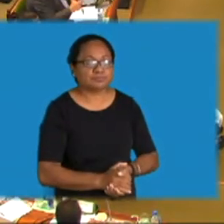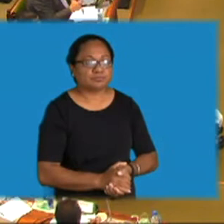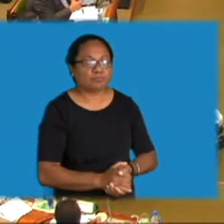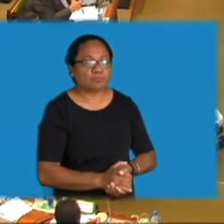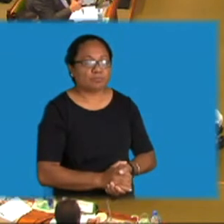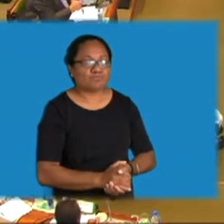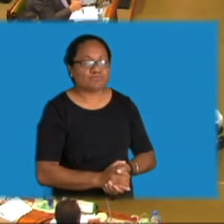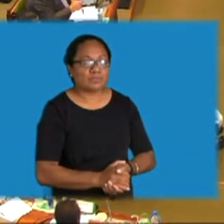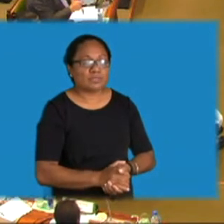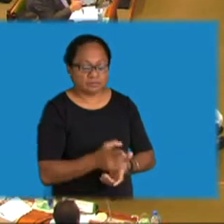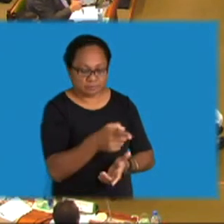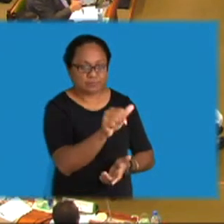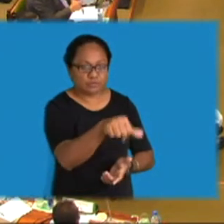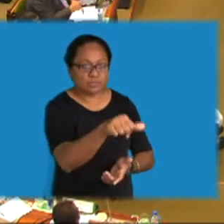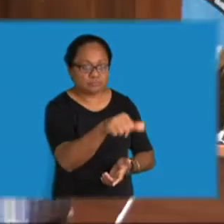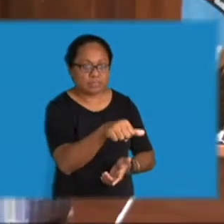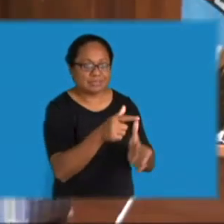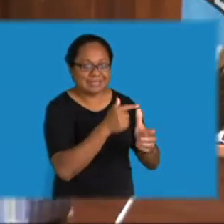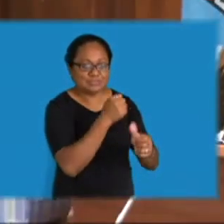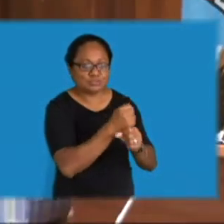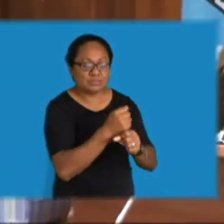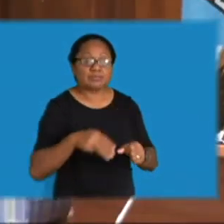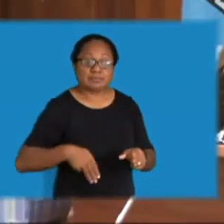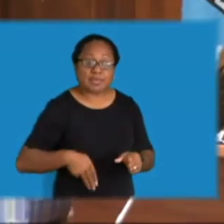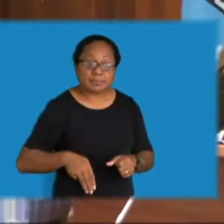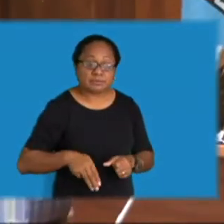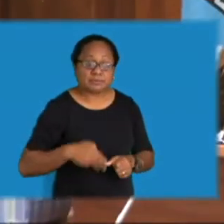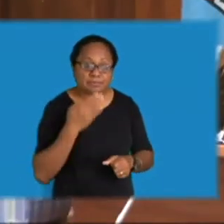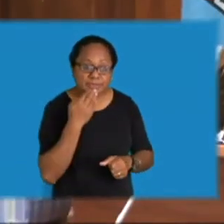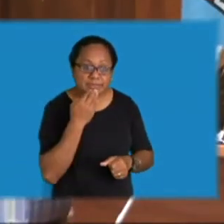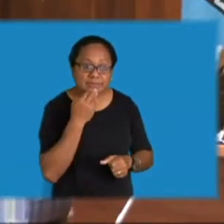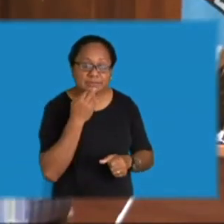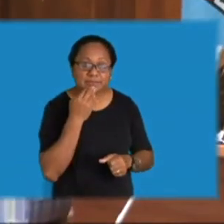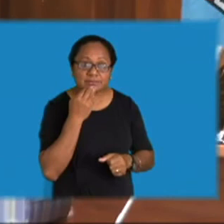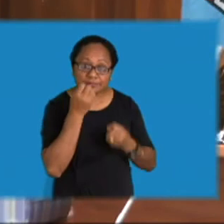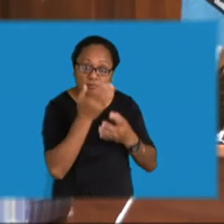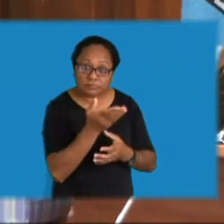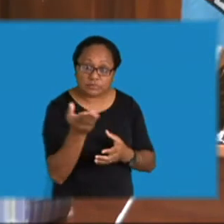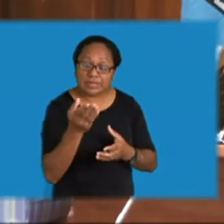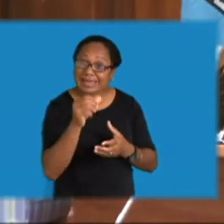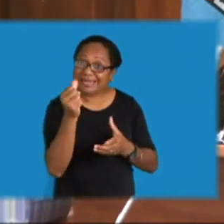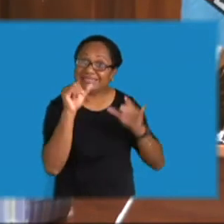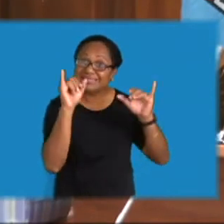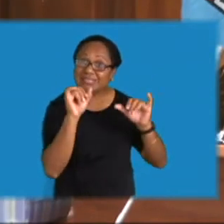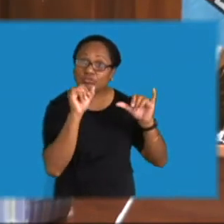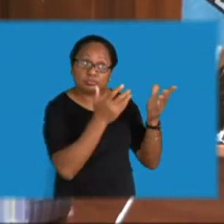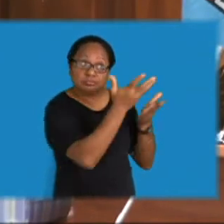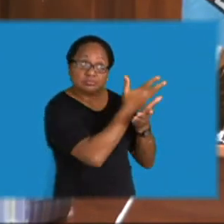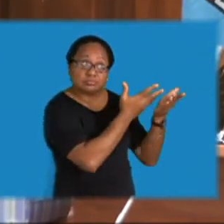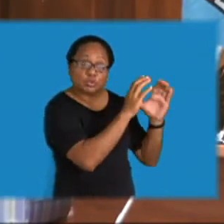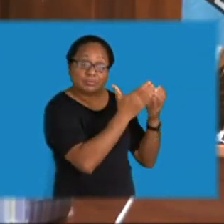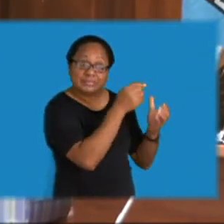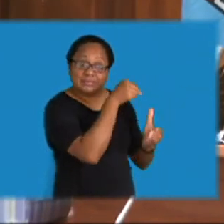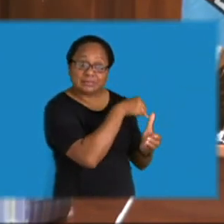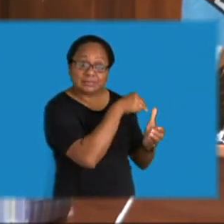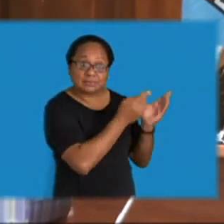point of order is very valid, and as the members know that whatever issues that are with the committee should not be brought up